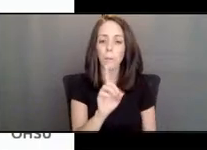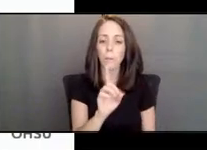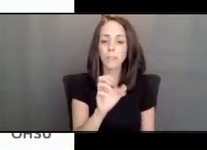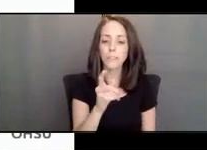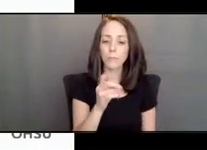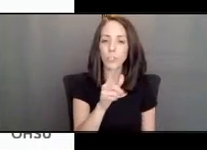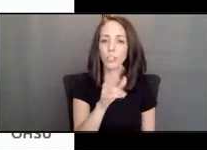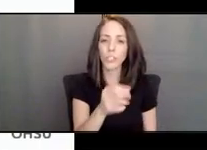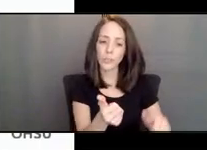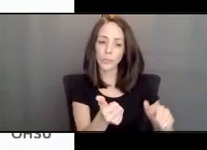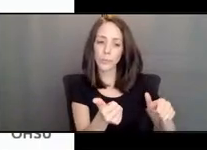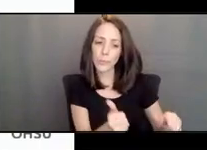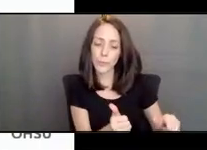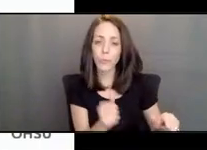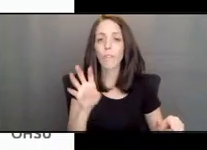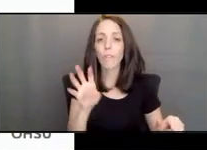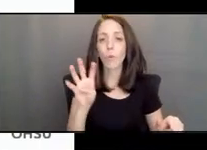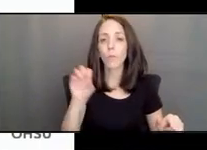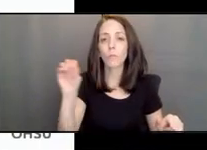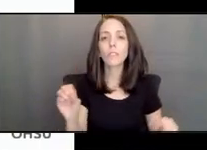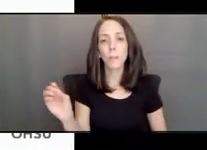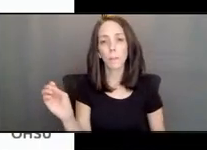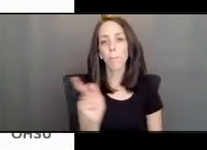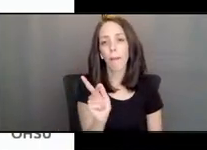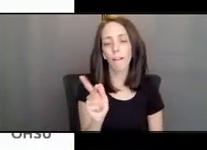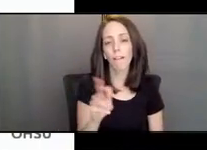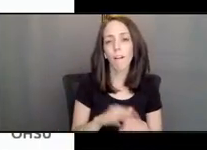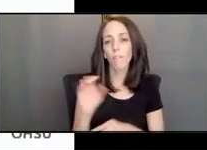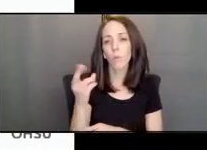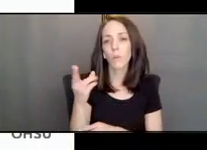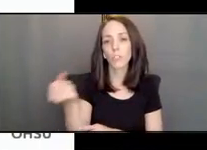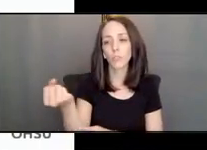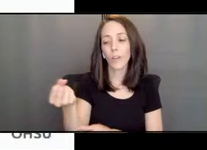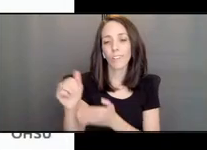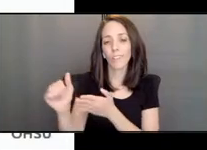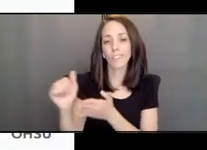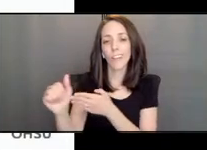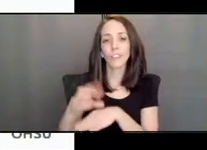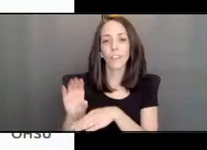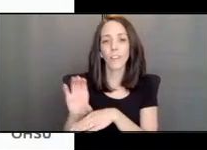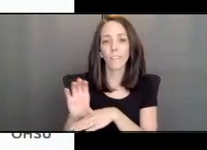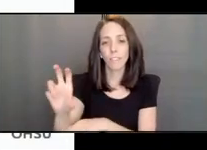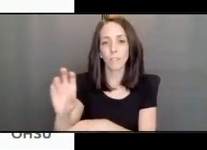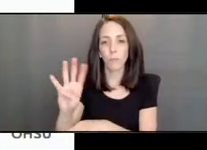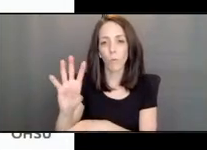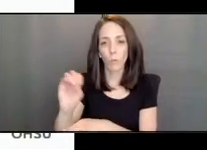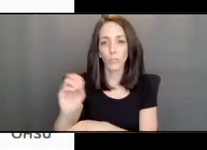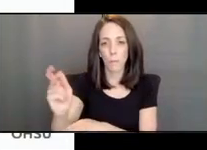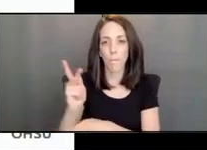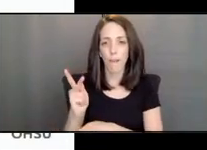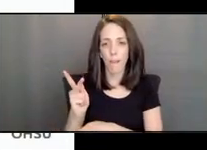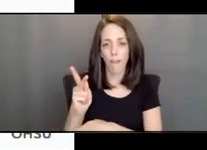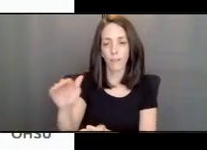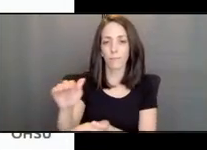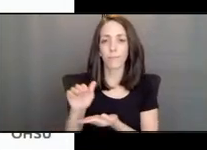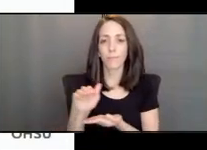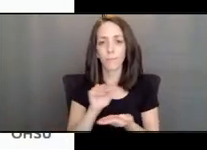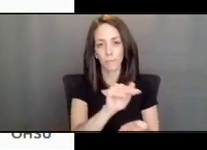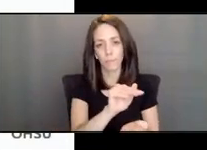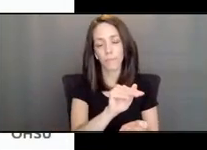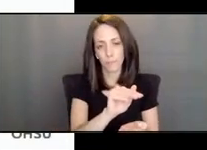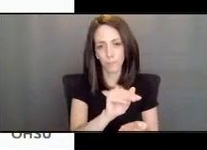on OHSU held cash and investments. Uses of cash total nearly an equivalent